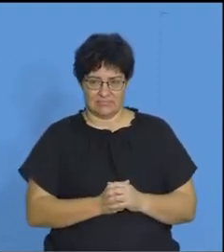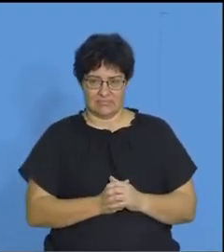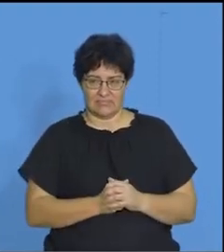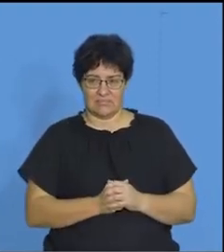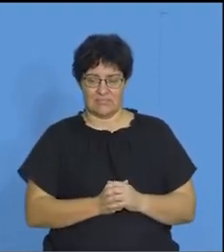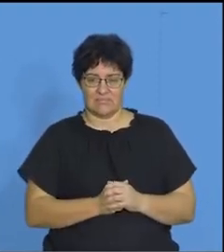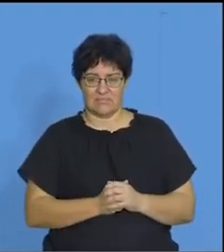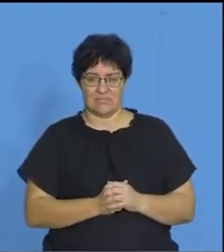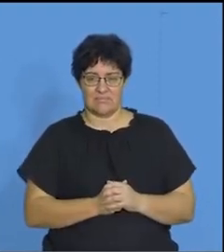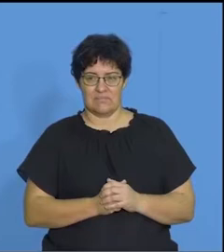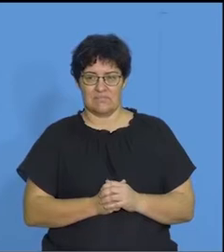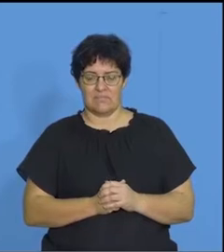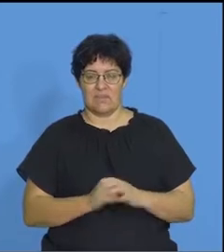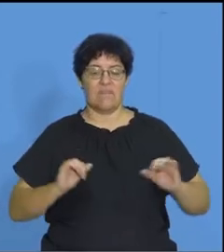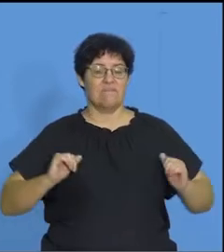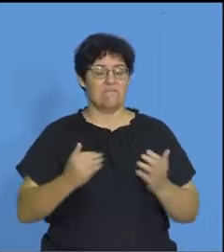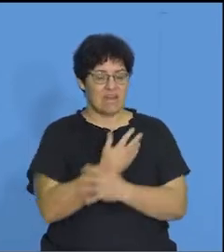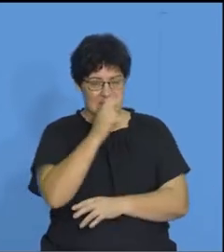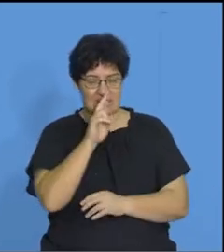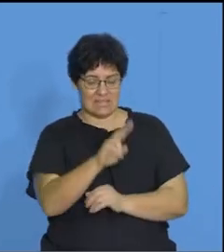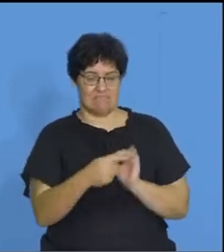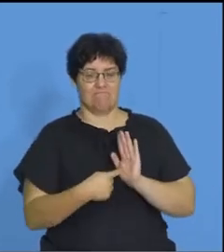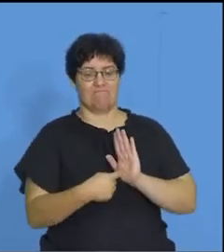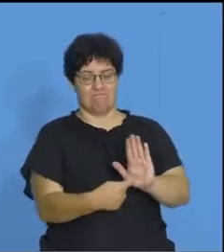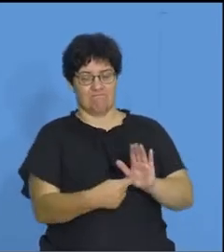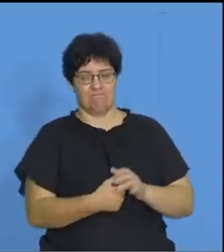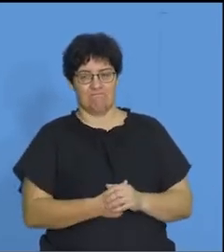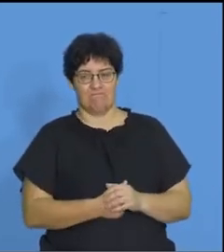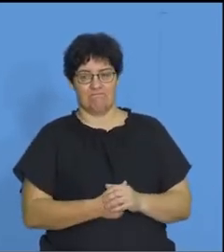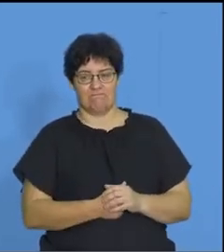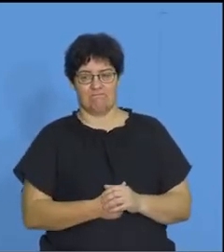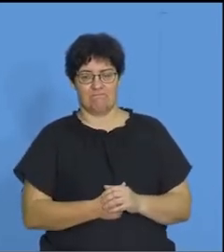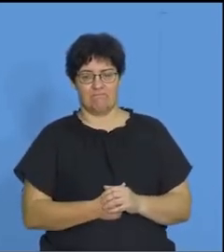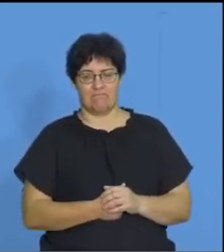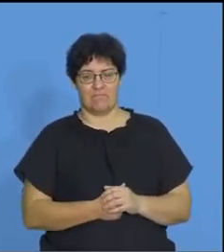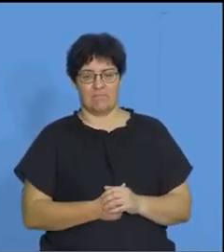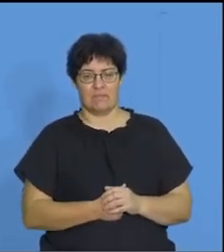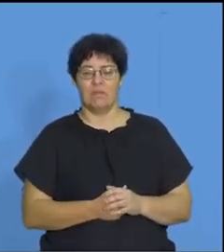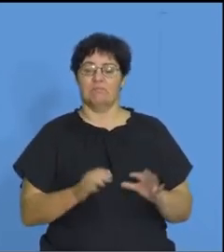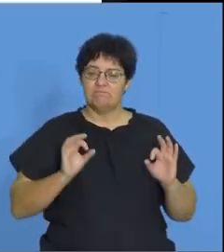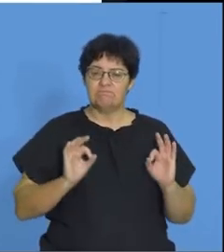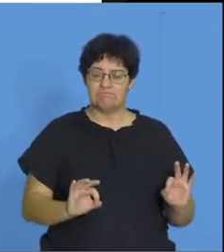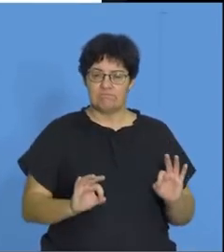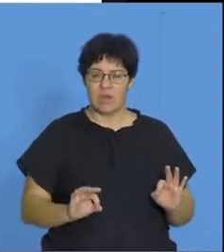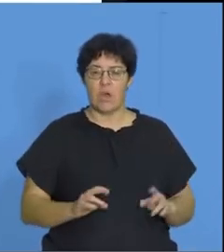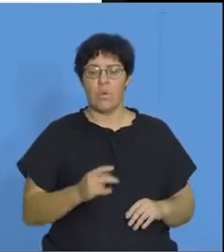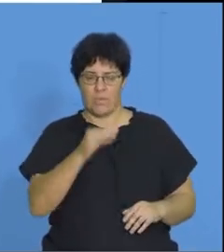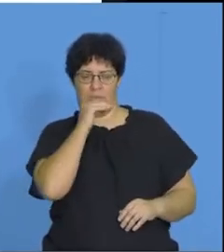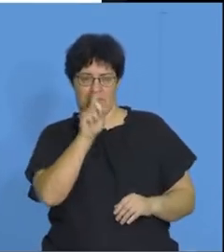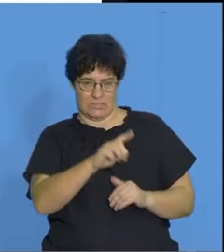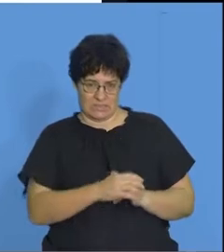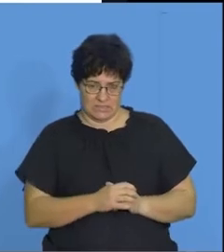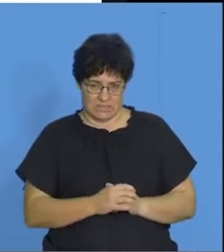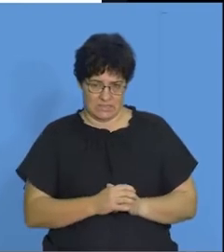reagent is concerned, right? Now, I would quickly go to a simulation that would actually show us exactly what we